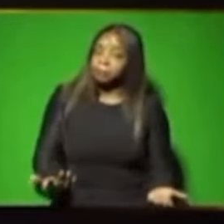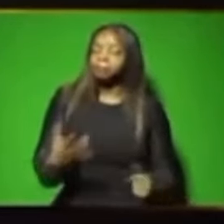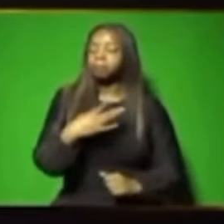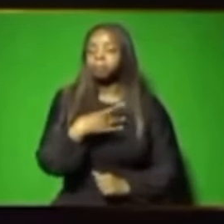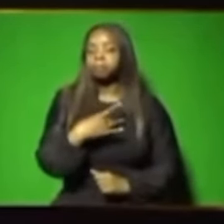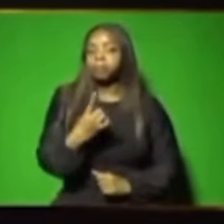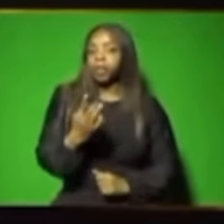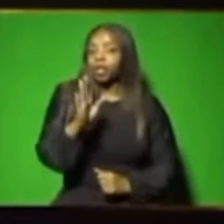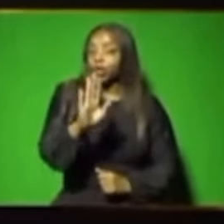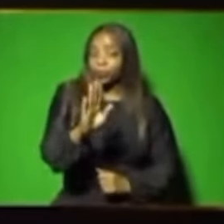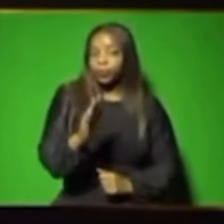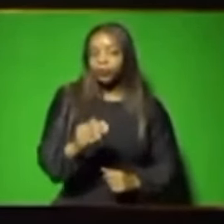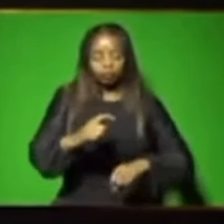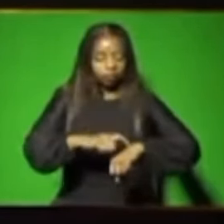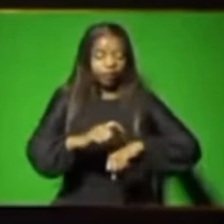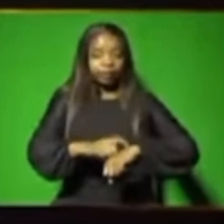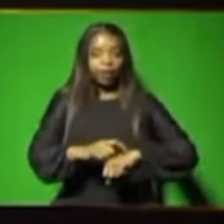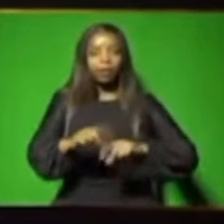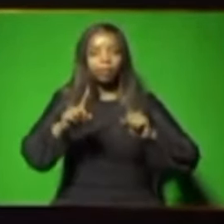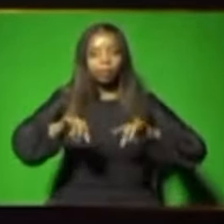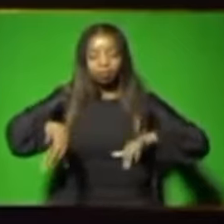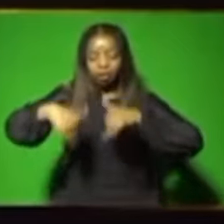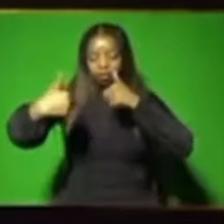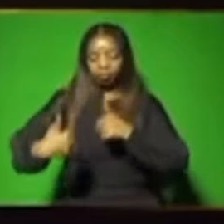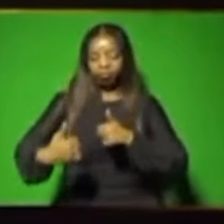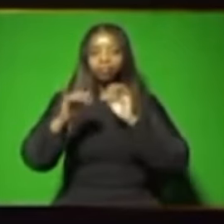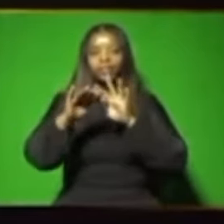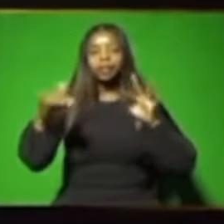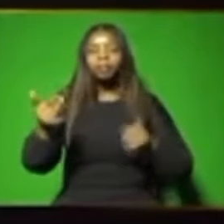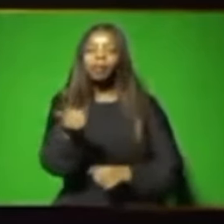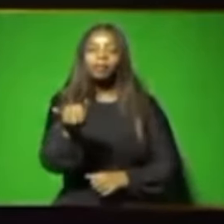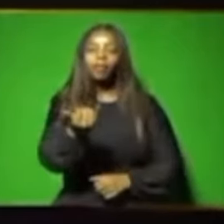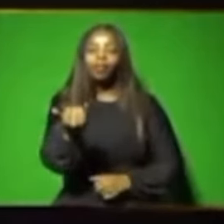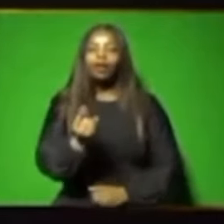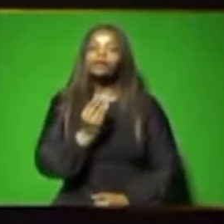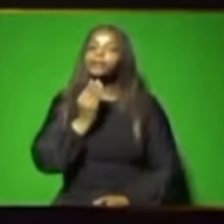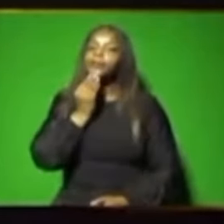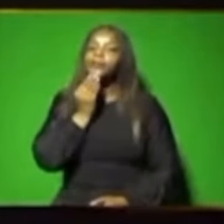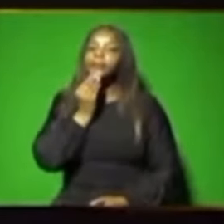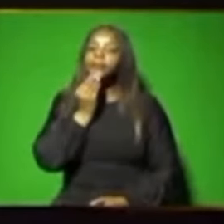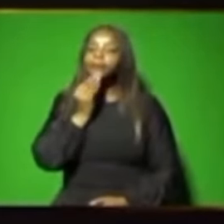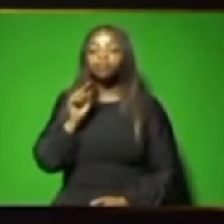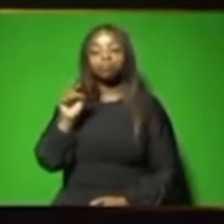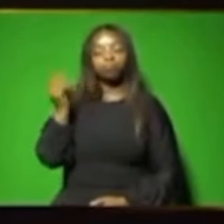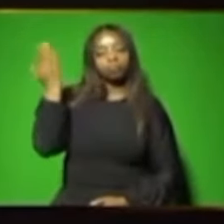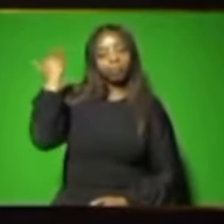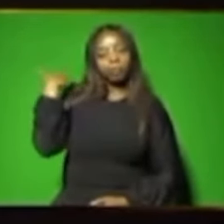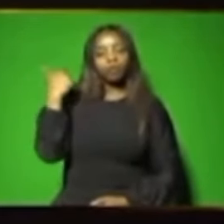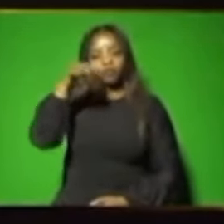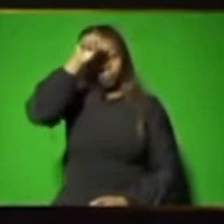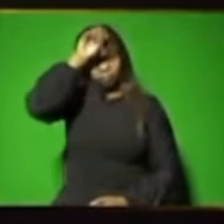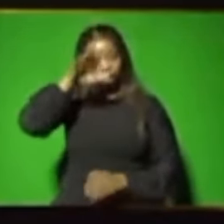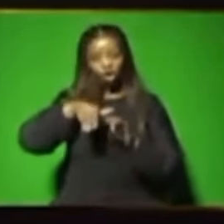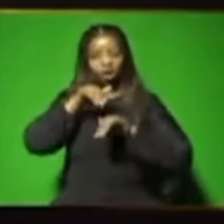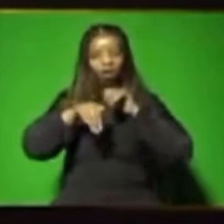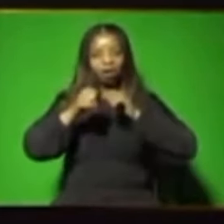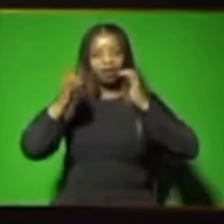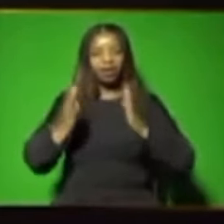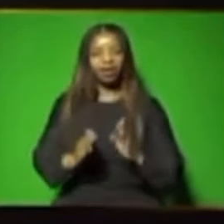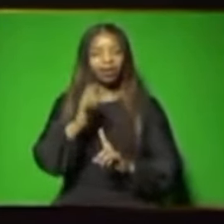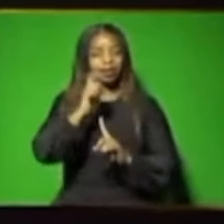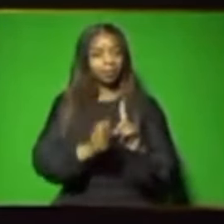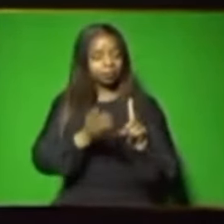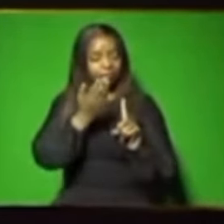Ramaphosa, the president, did. I liked his approach. Anyways, tell me what you guys think about this in the comment section